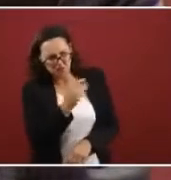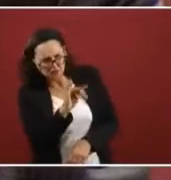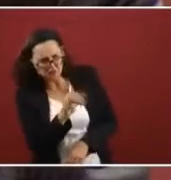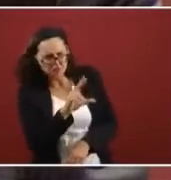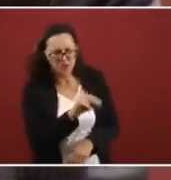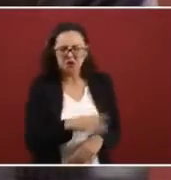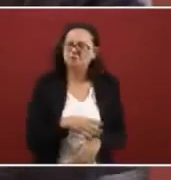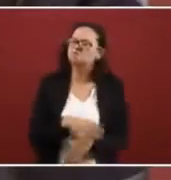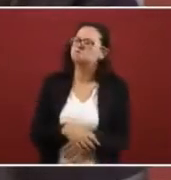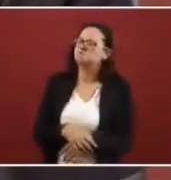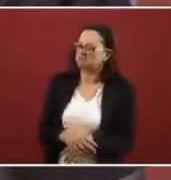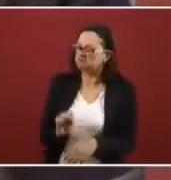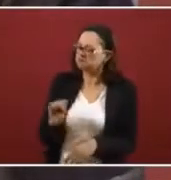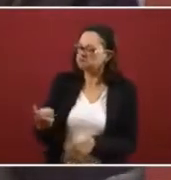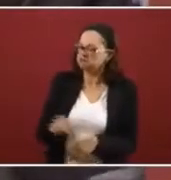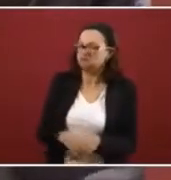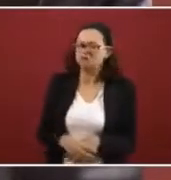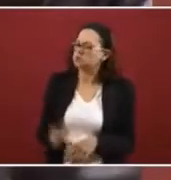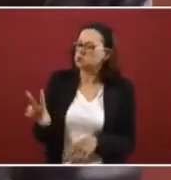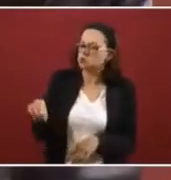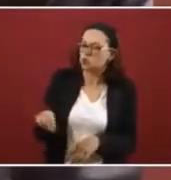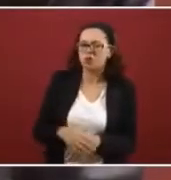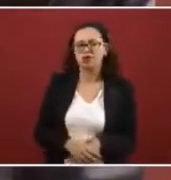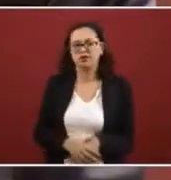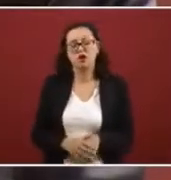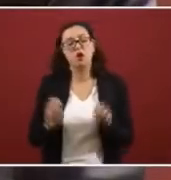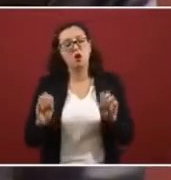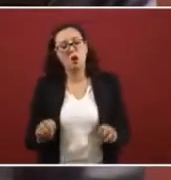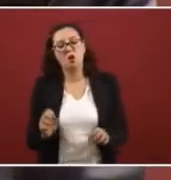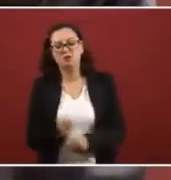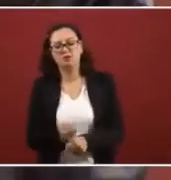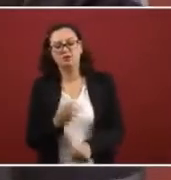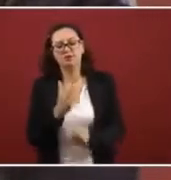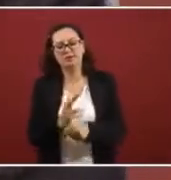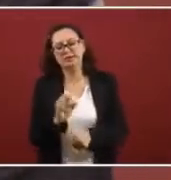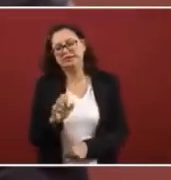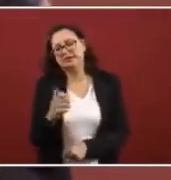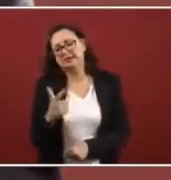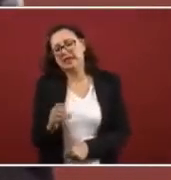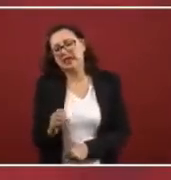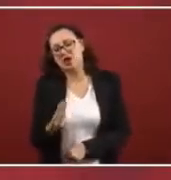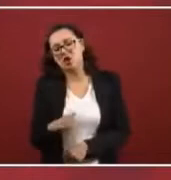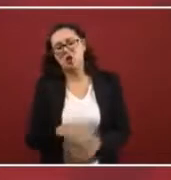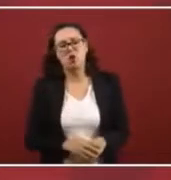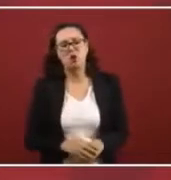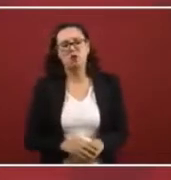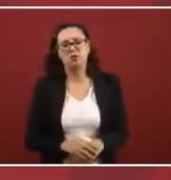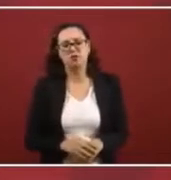the order, al secretario de gobernación, to the secretary of government. Pregúntenle,